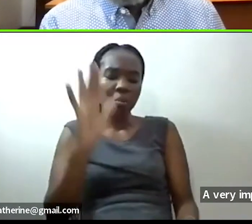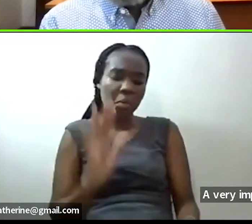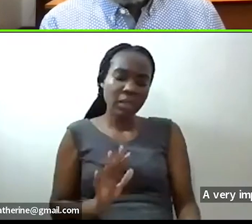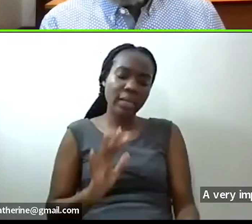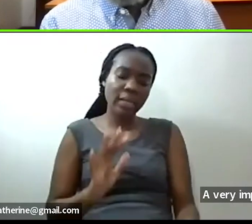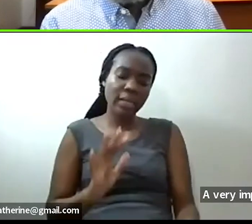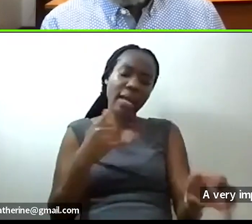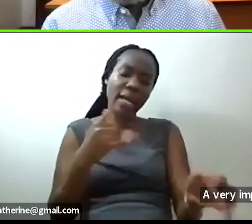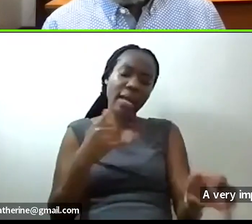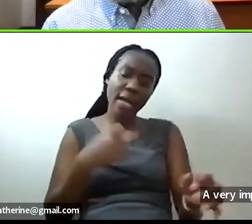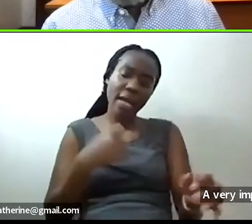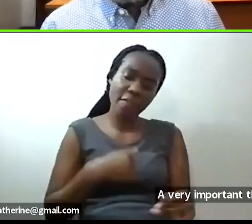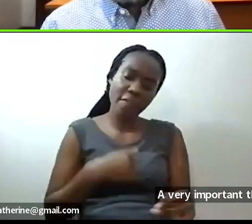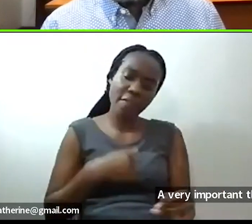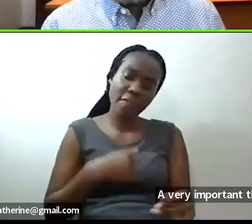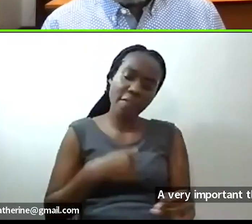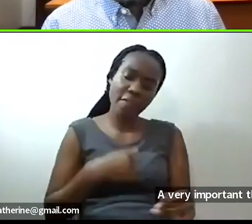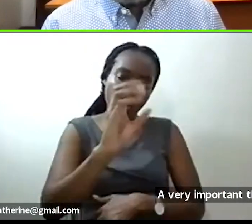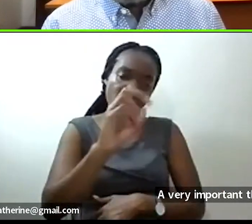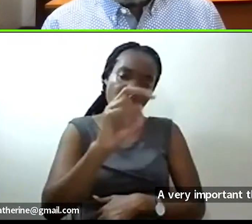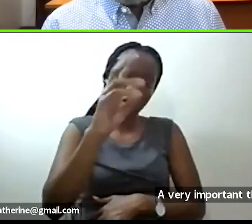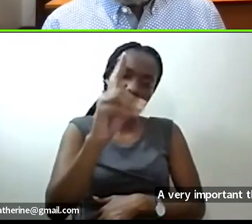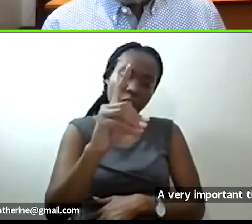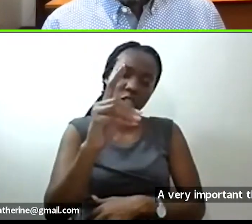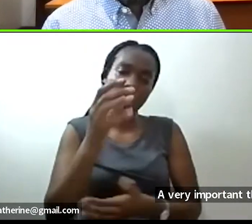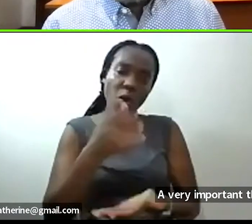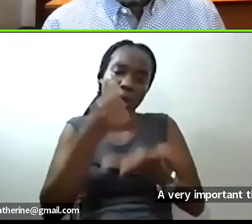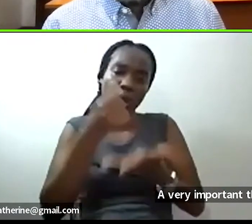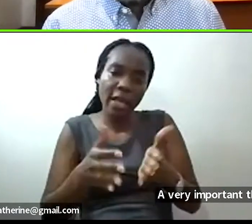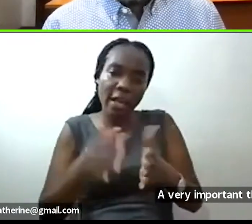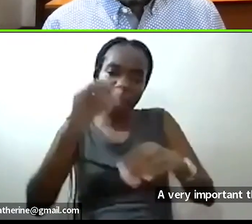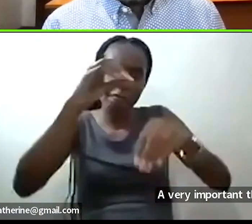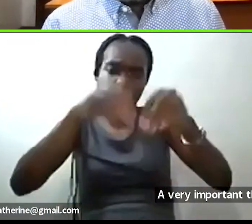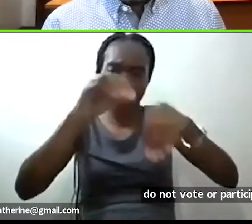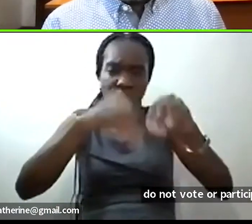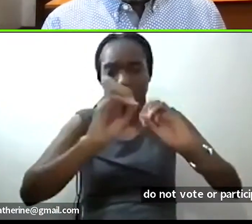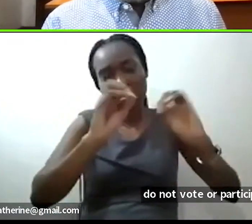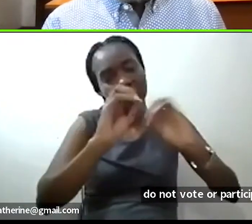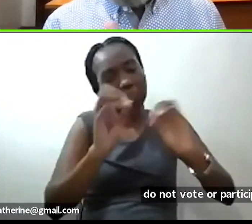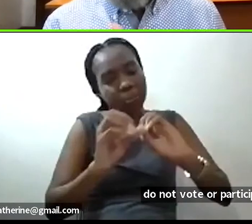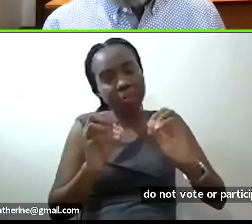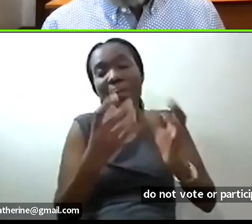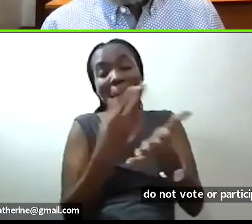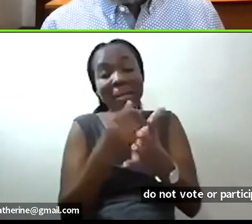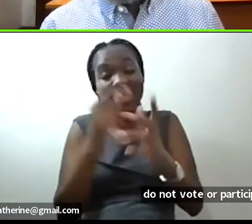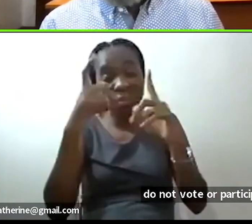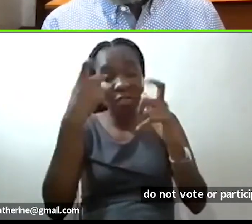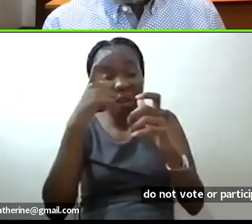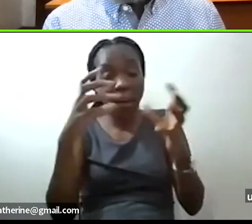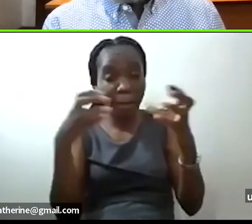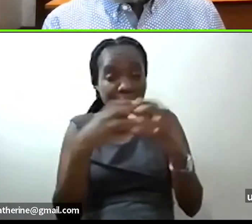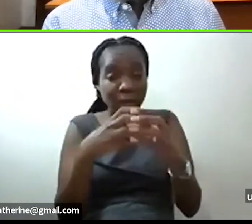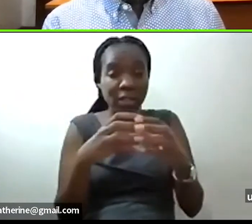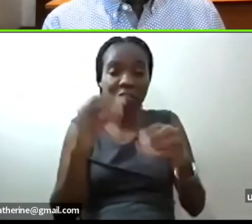not vote or participate in the management of the company, unlike a shareholder. A shareholder, on the other